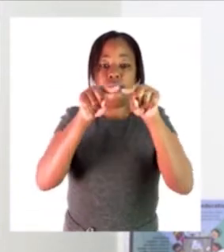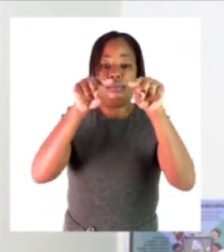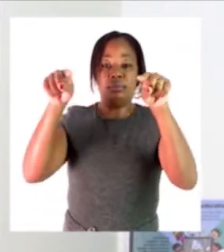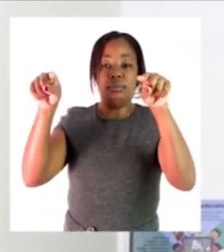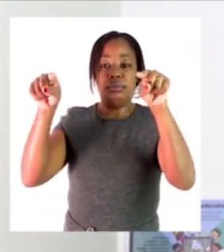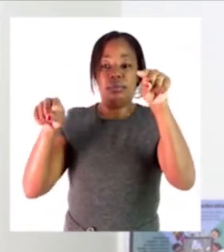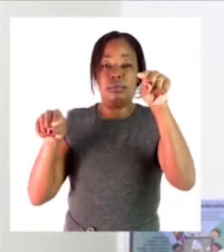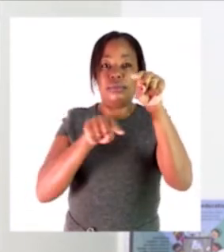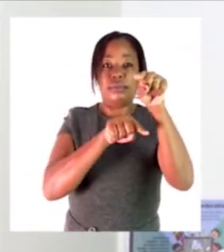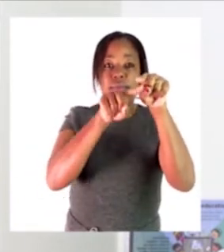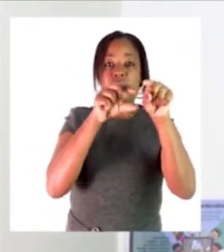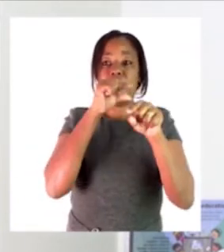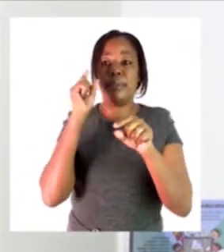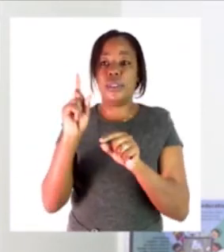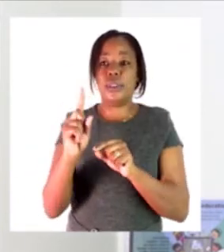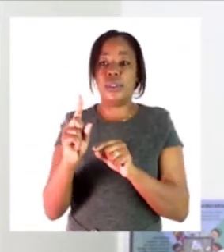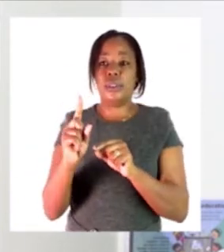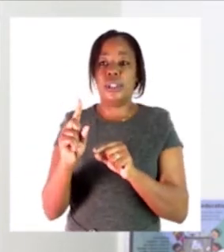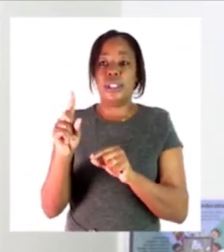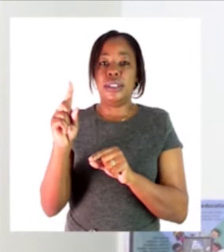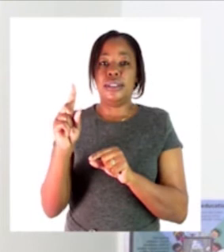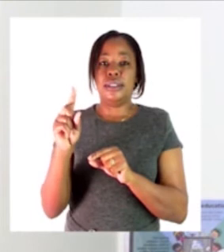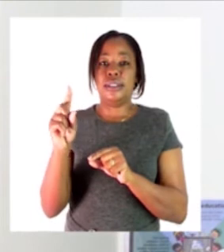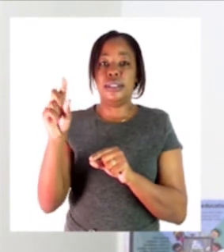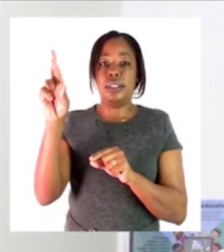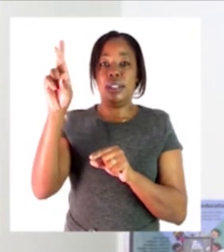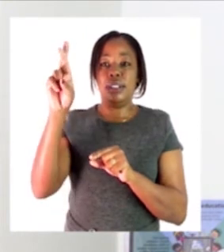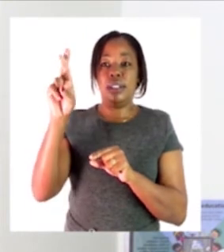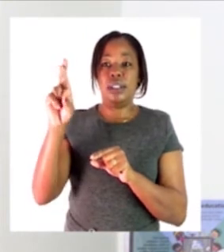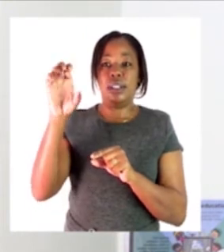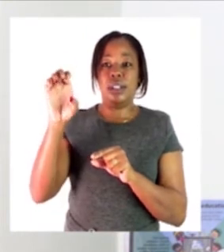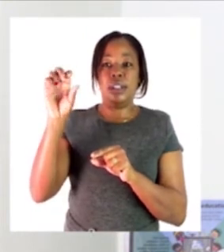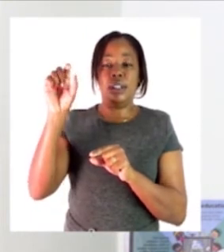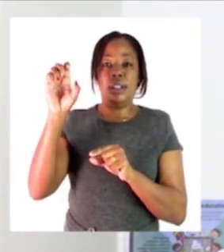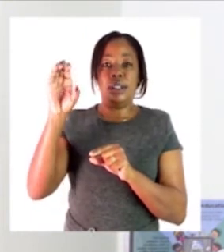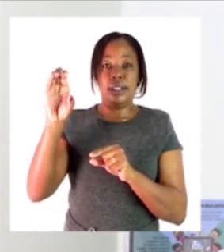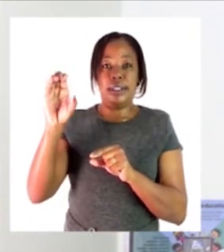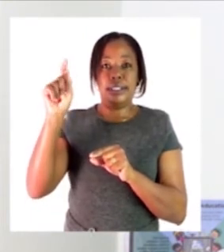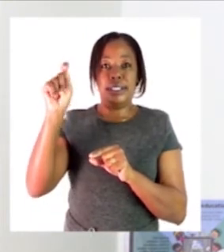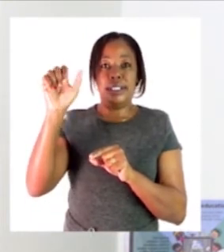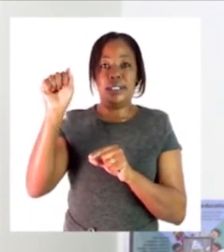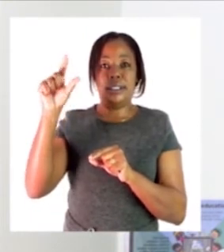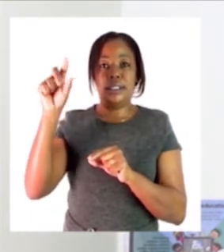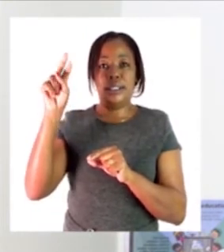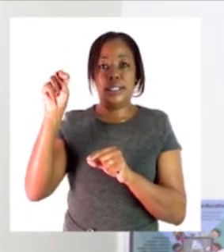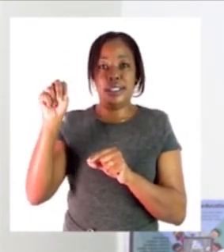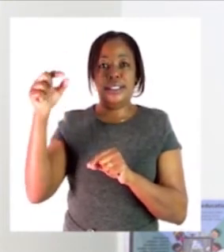two short sides. Do you still remember its name? It's a rectangle.